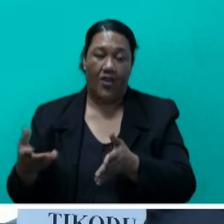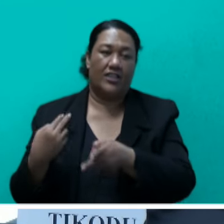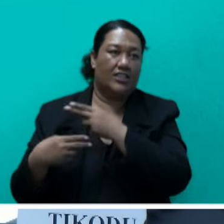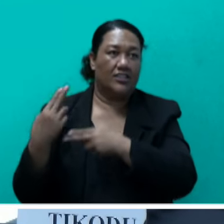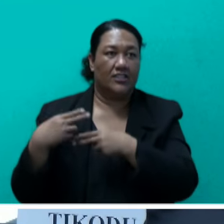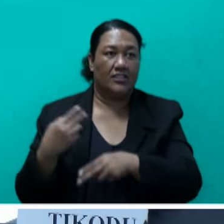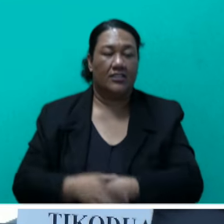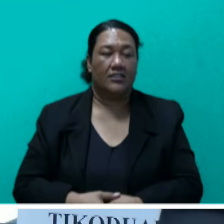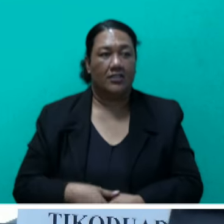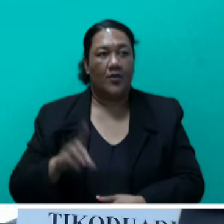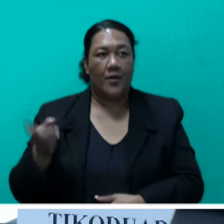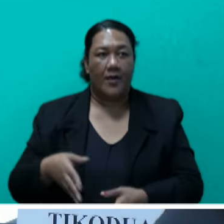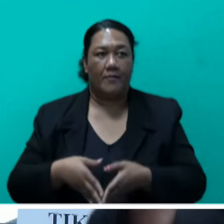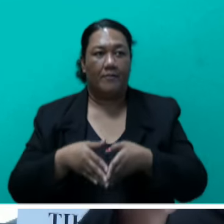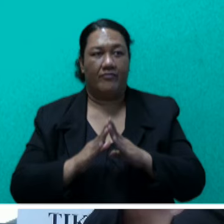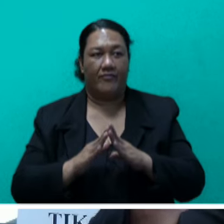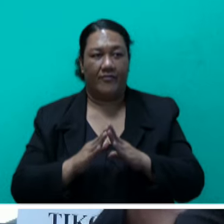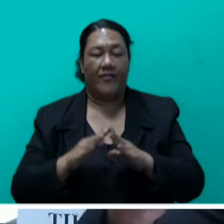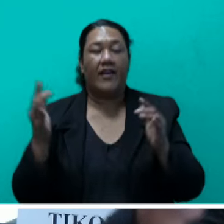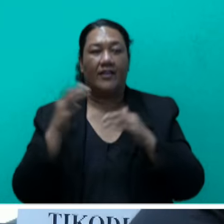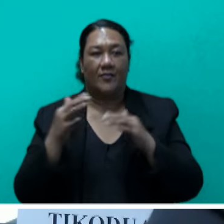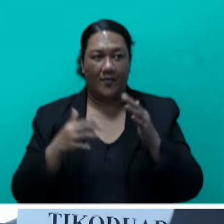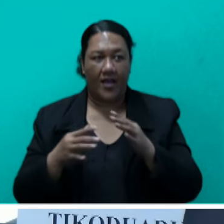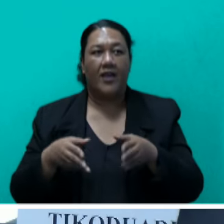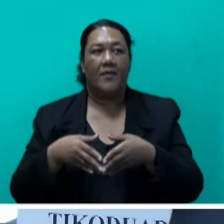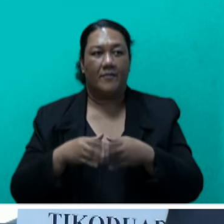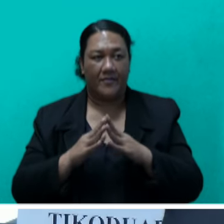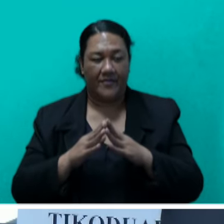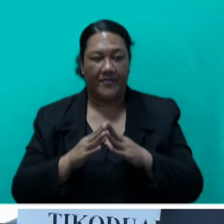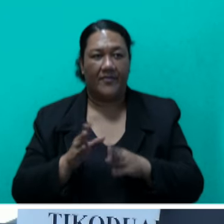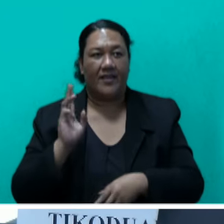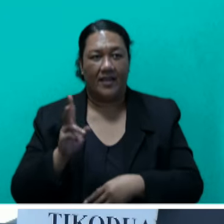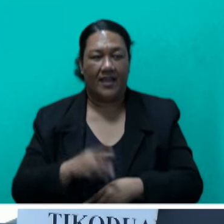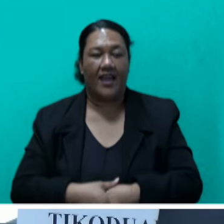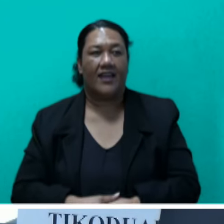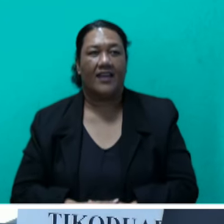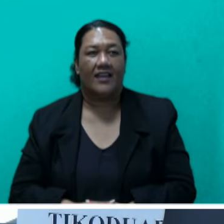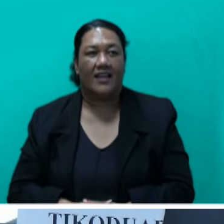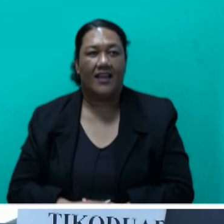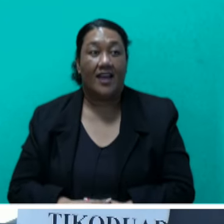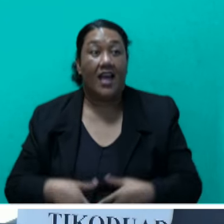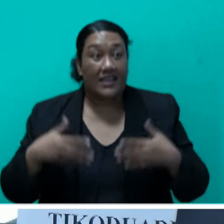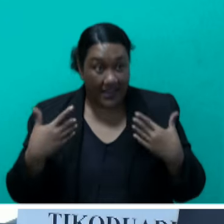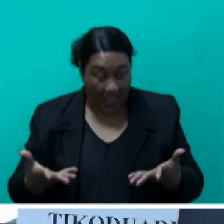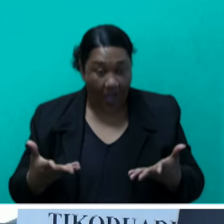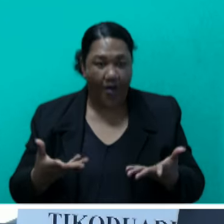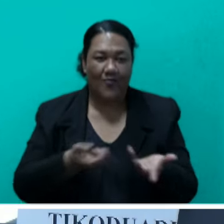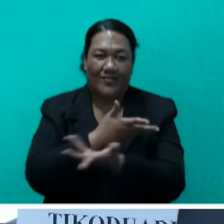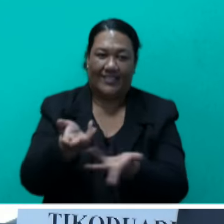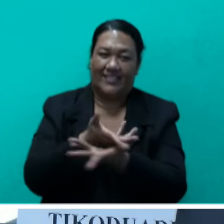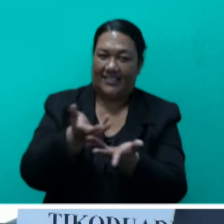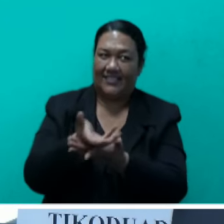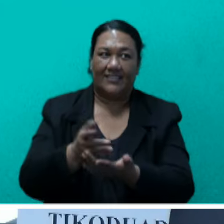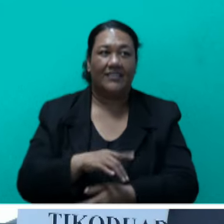the restoration of the railway network. Mr. Speaker. We are currently in discussion.